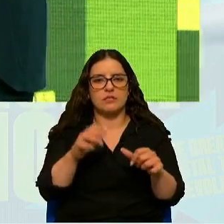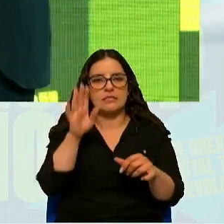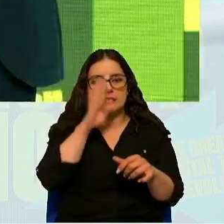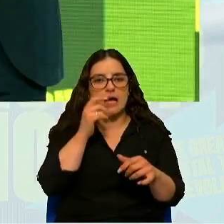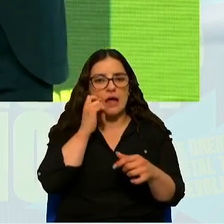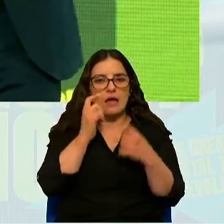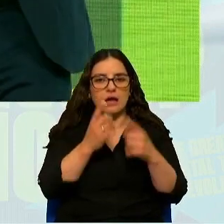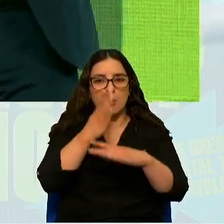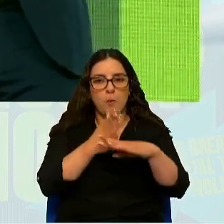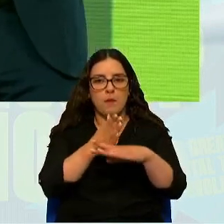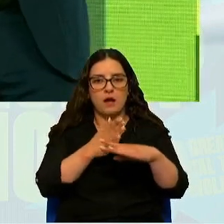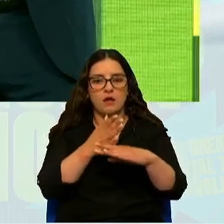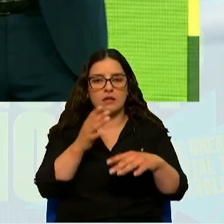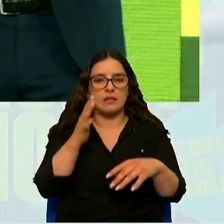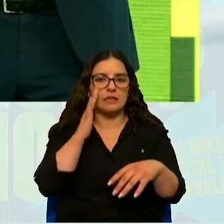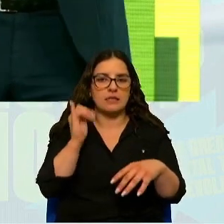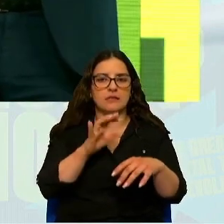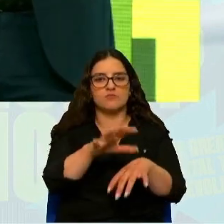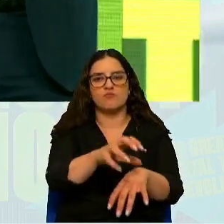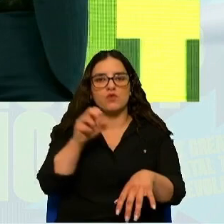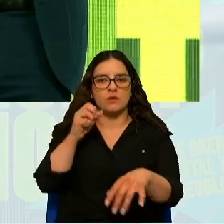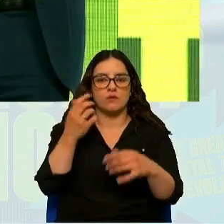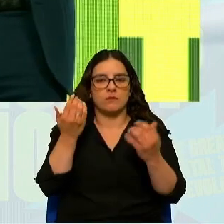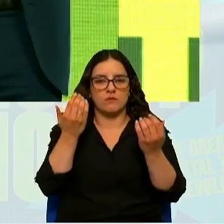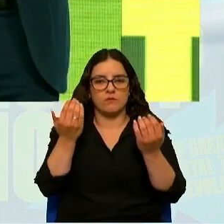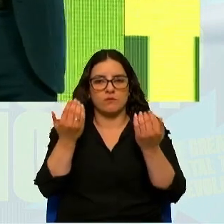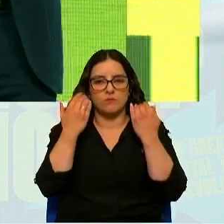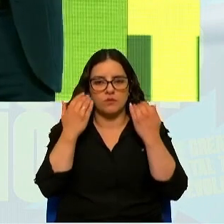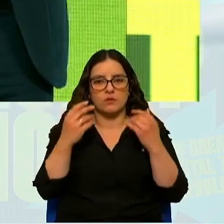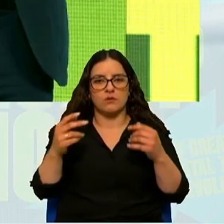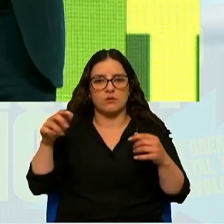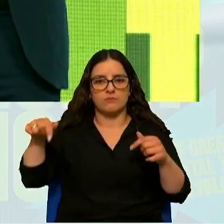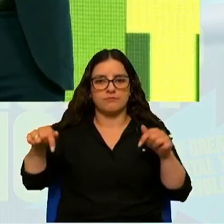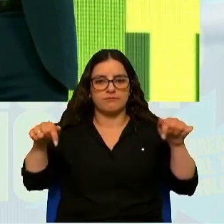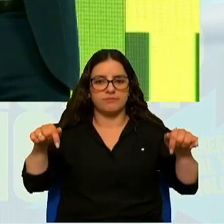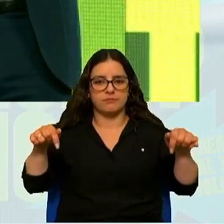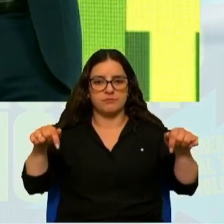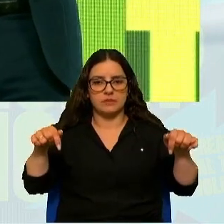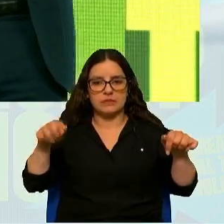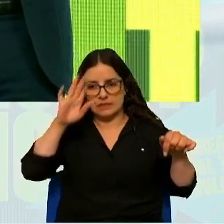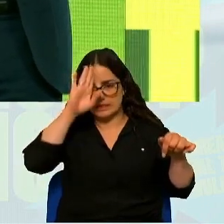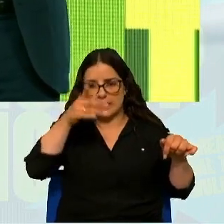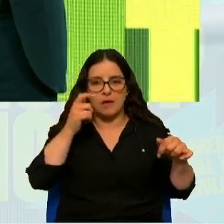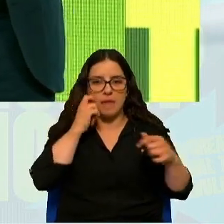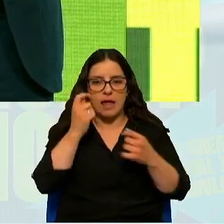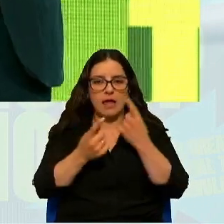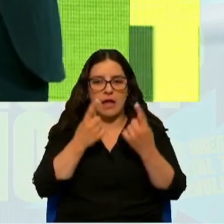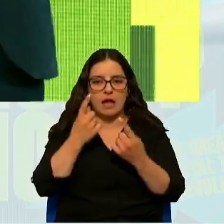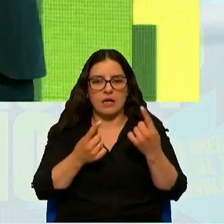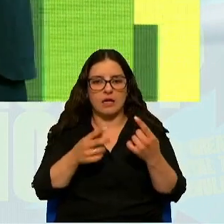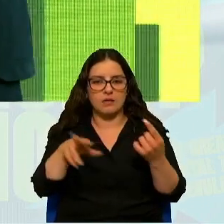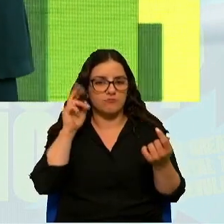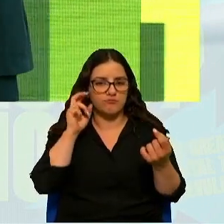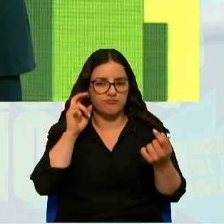tries to intercept, to extract the information, the photon, the two extremes of that channel